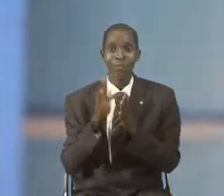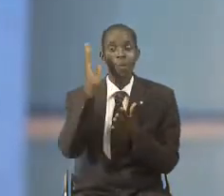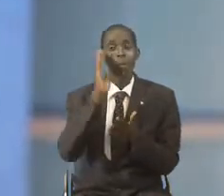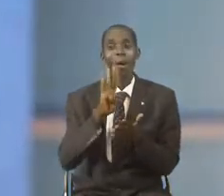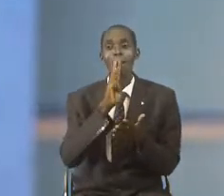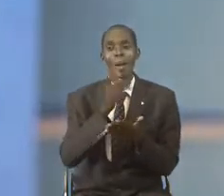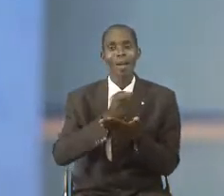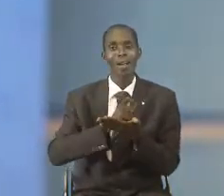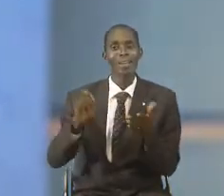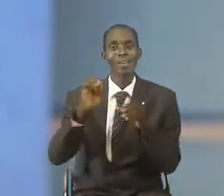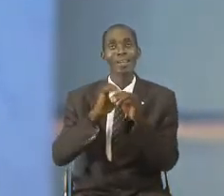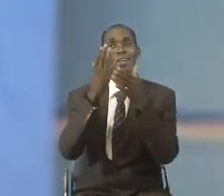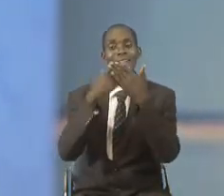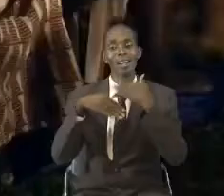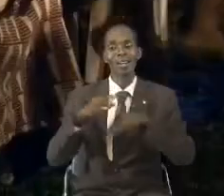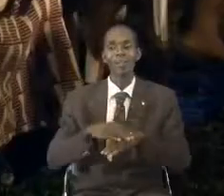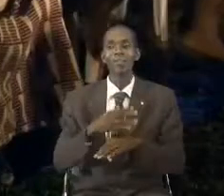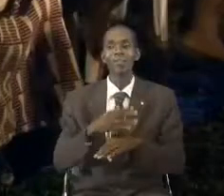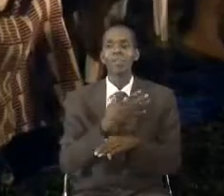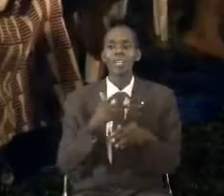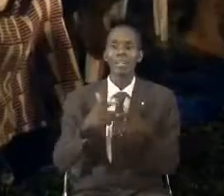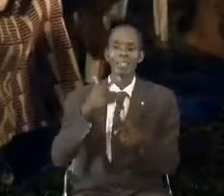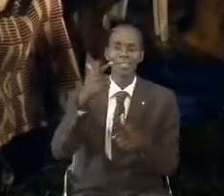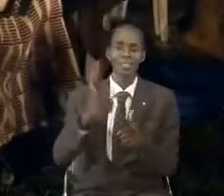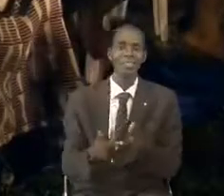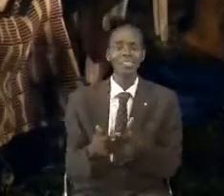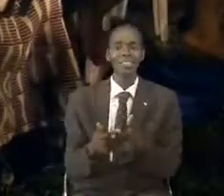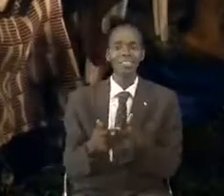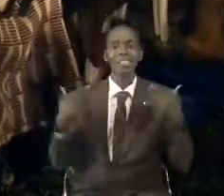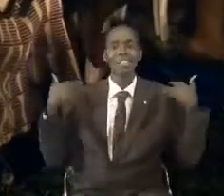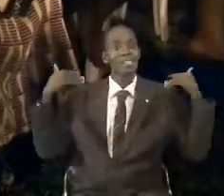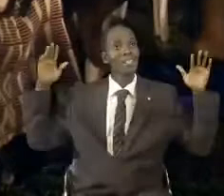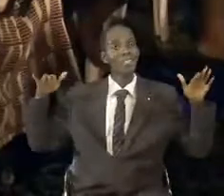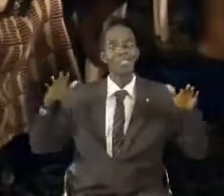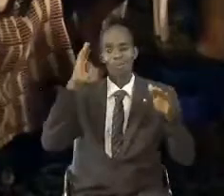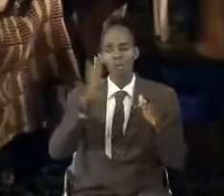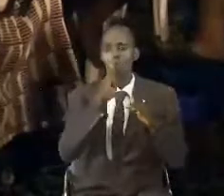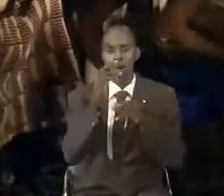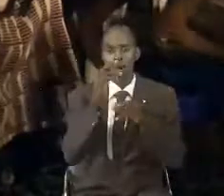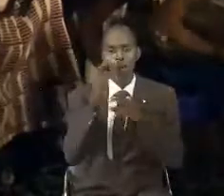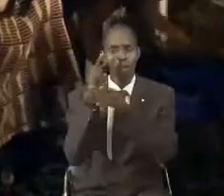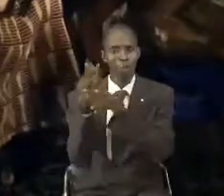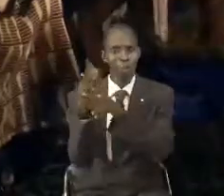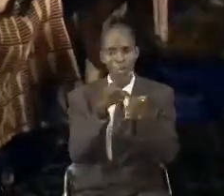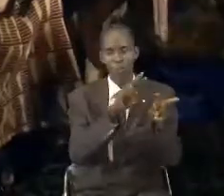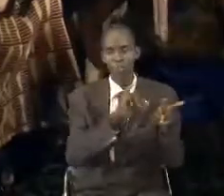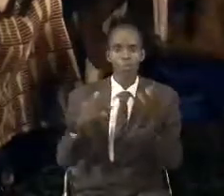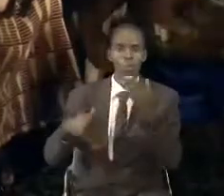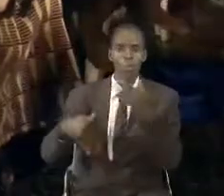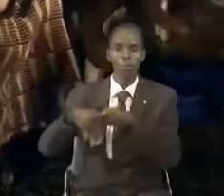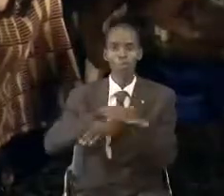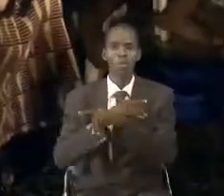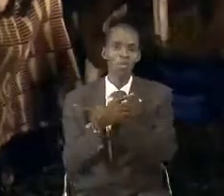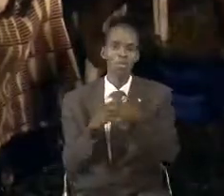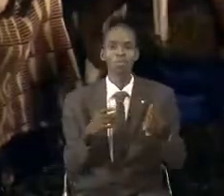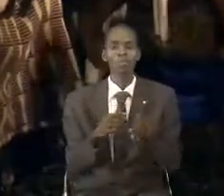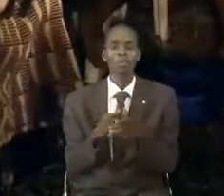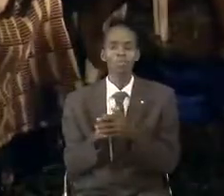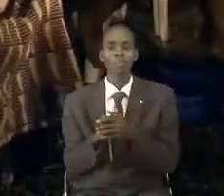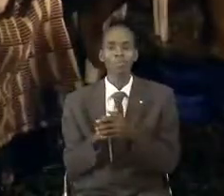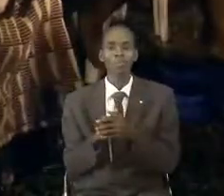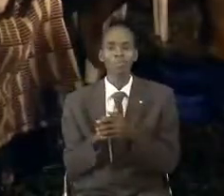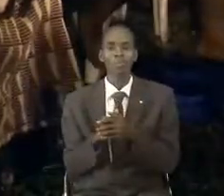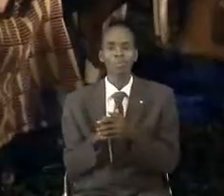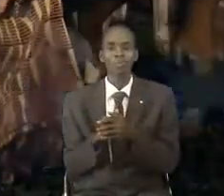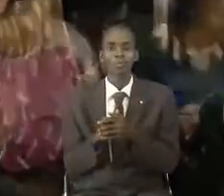and perfect, will be written in heaven, and then angels will be